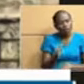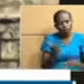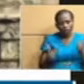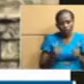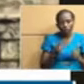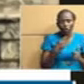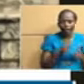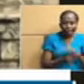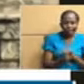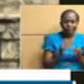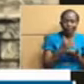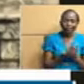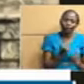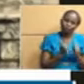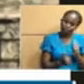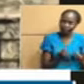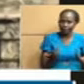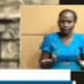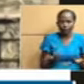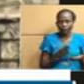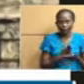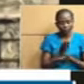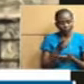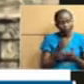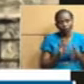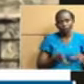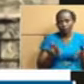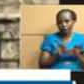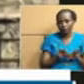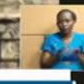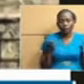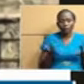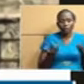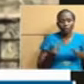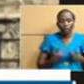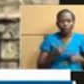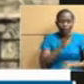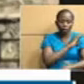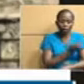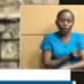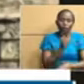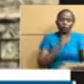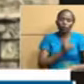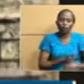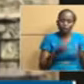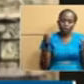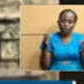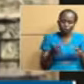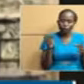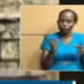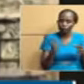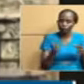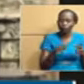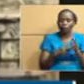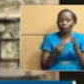what sector? Training takes a very big chunk. And if we have an empowered women category in business, we are sure